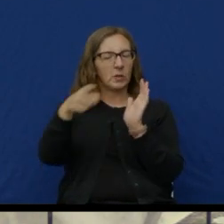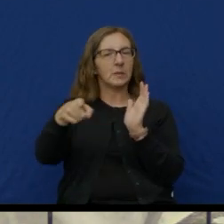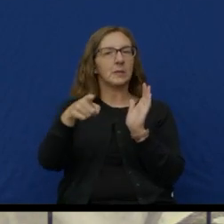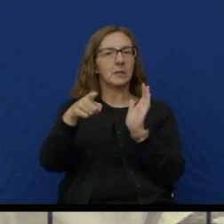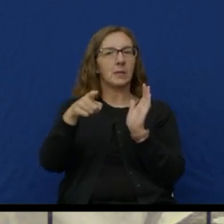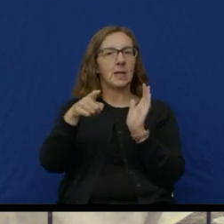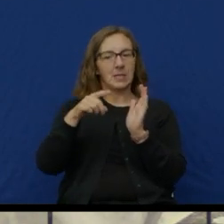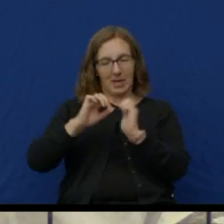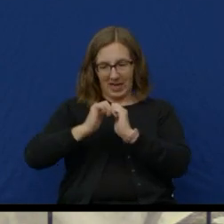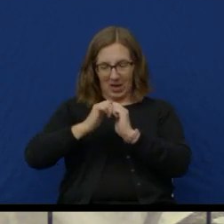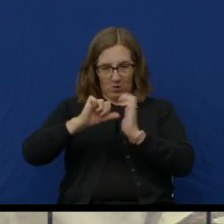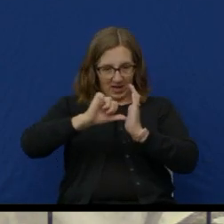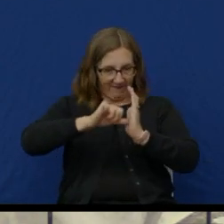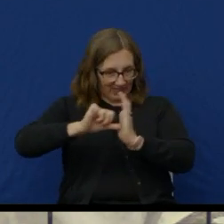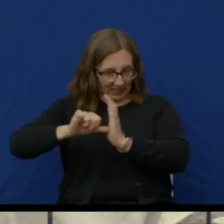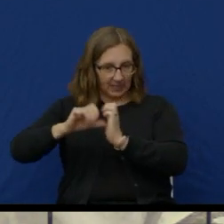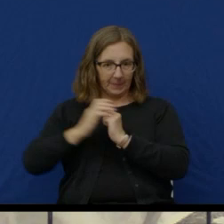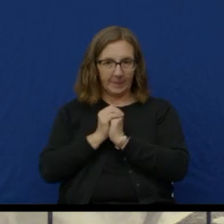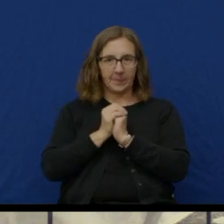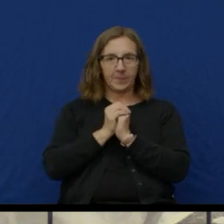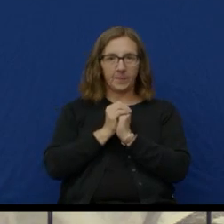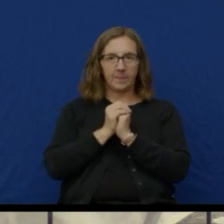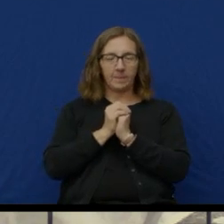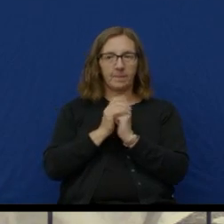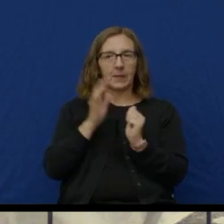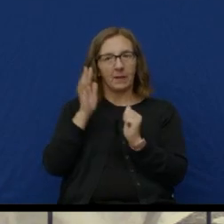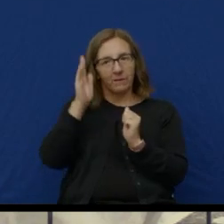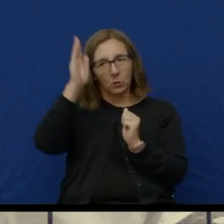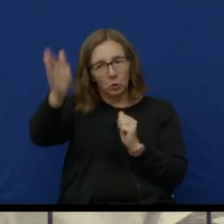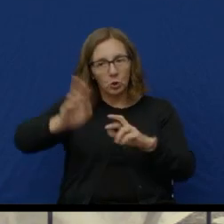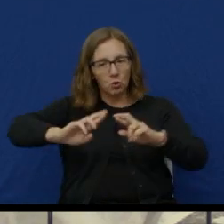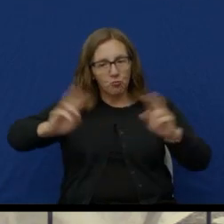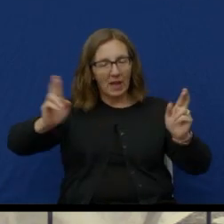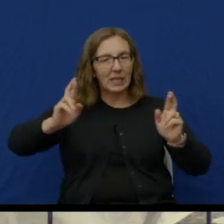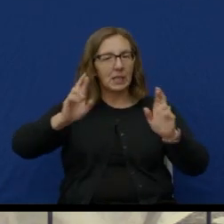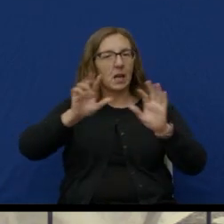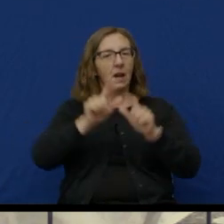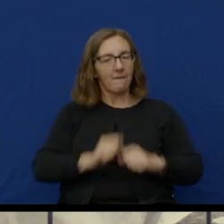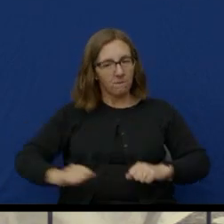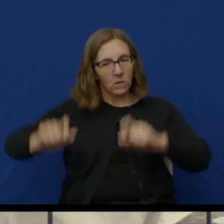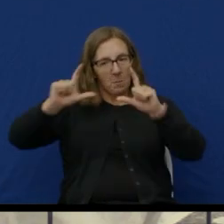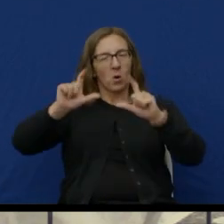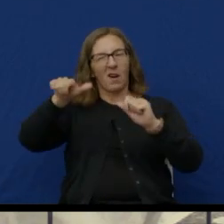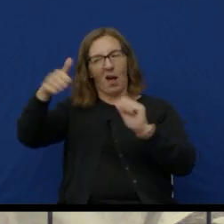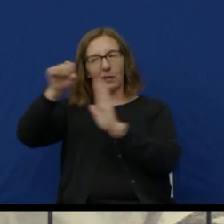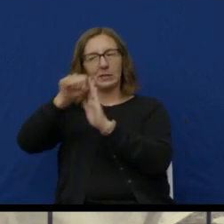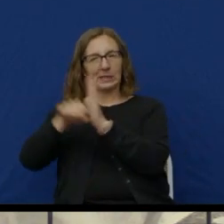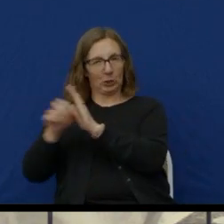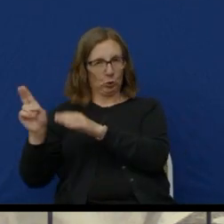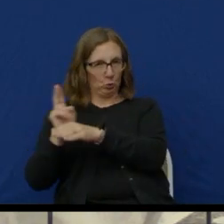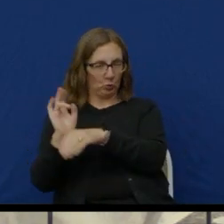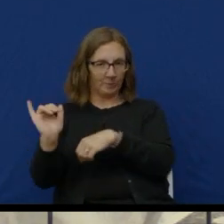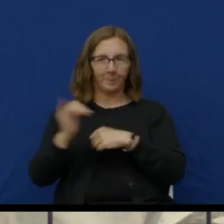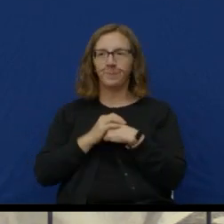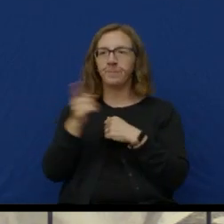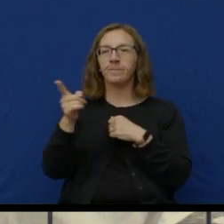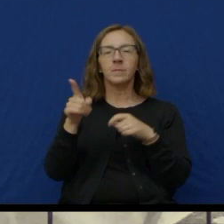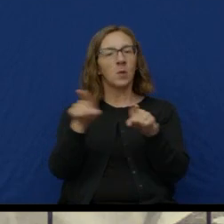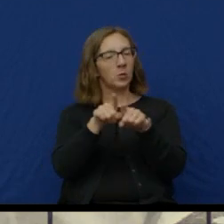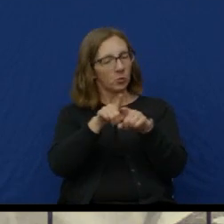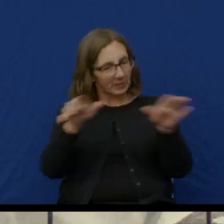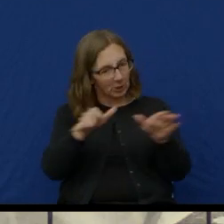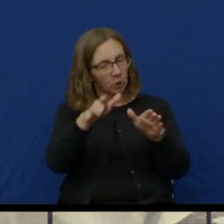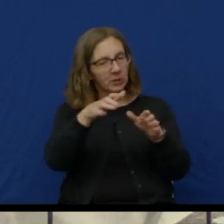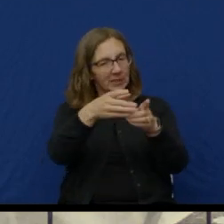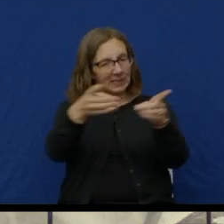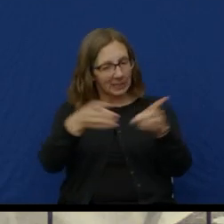of emphasis. This is based on the Future Ready framework that's used by some other states. We've also encouraged our districts to use that